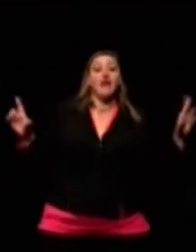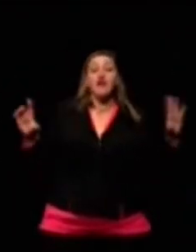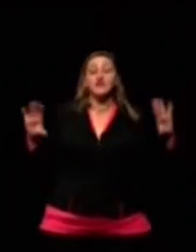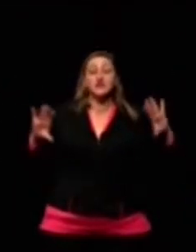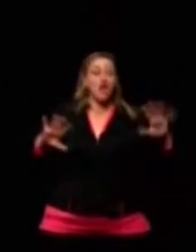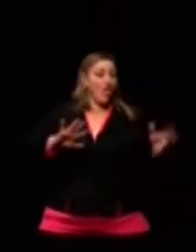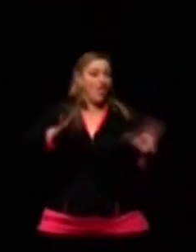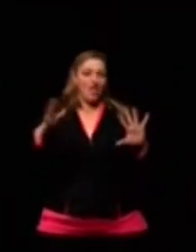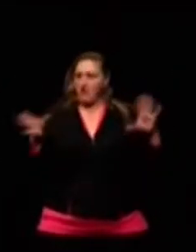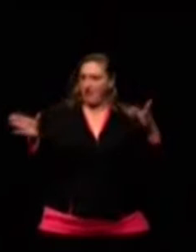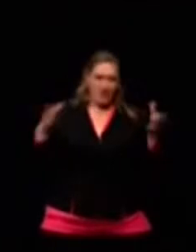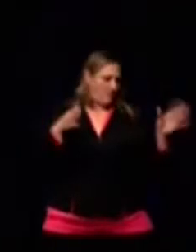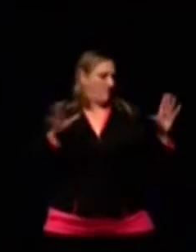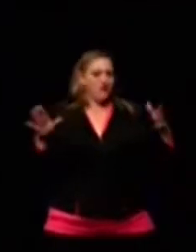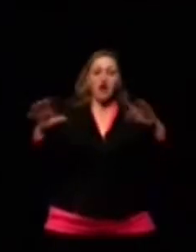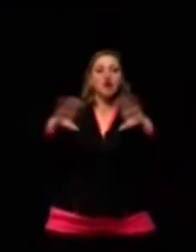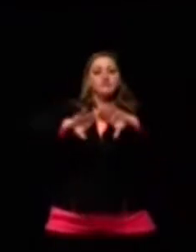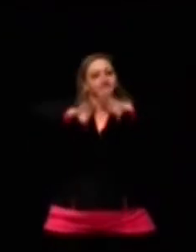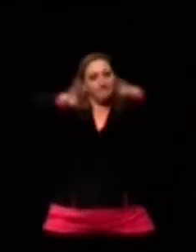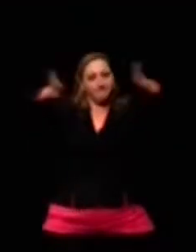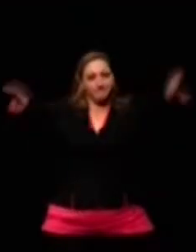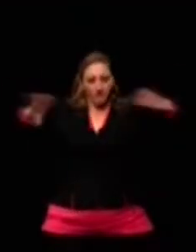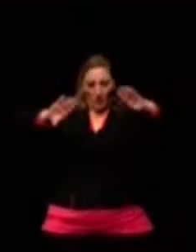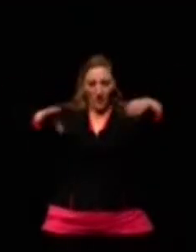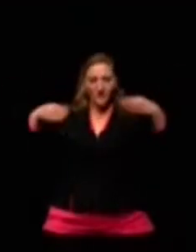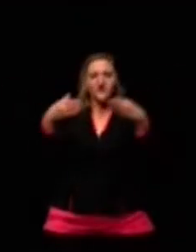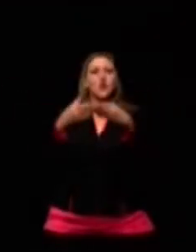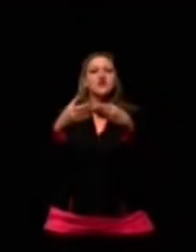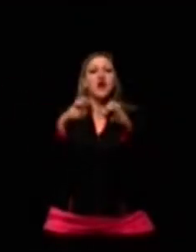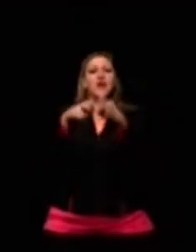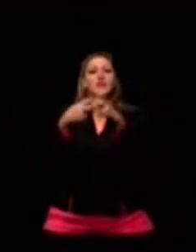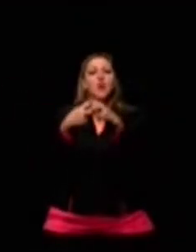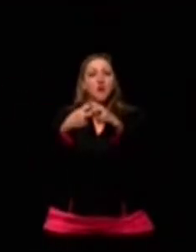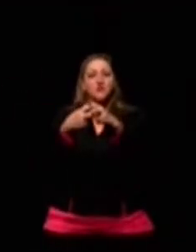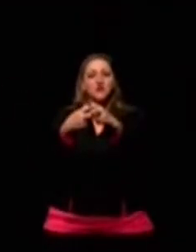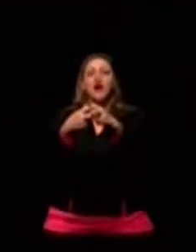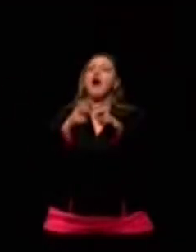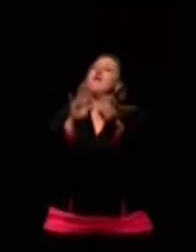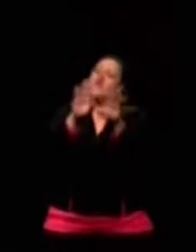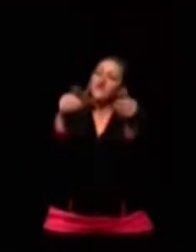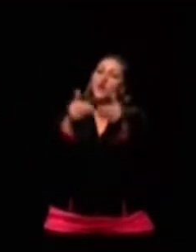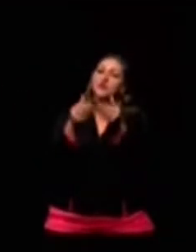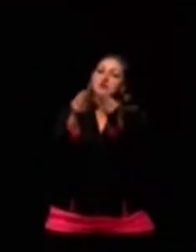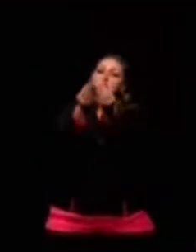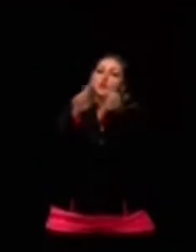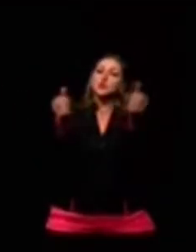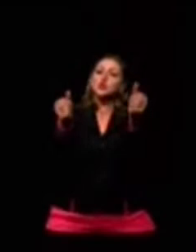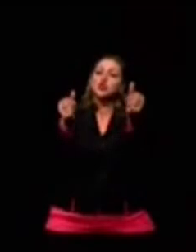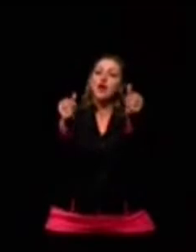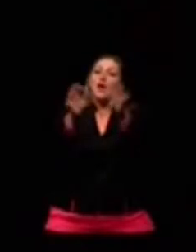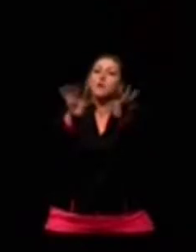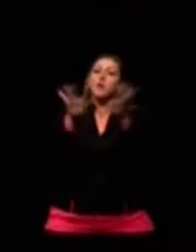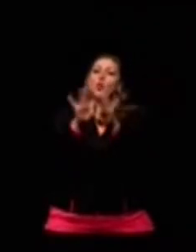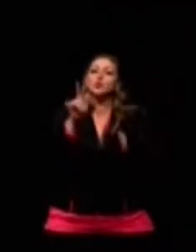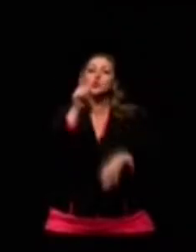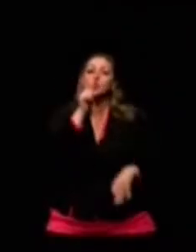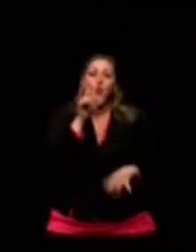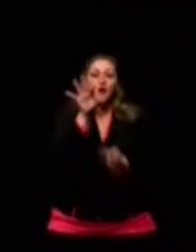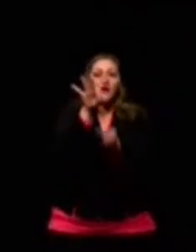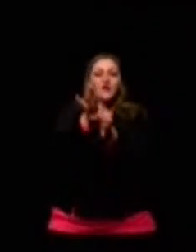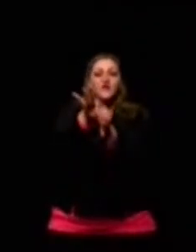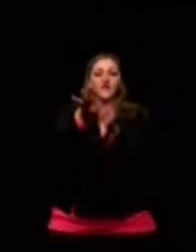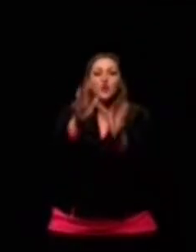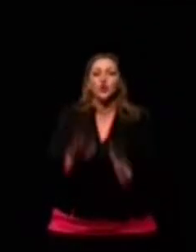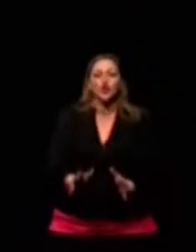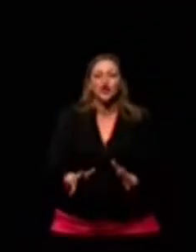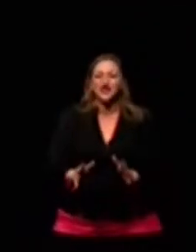course. Focus on the solutions that matter to voters, not the slogans that only matter on